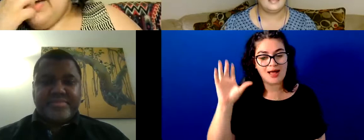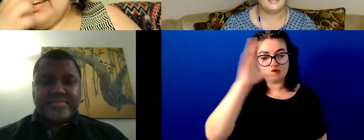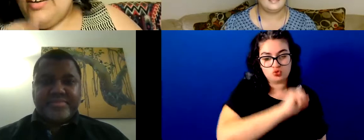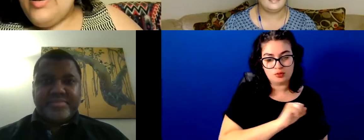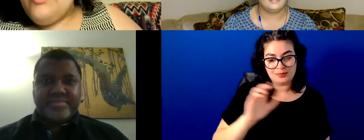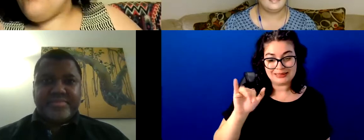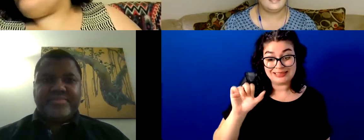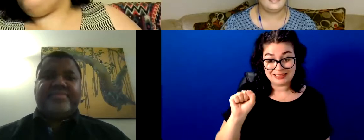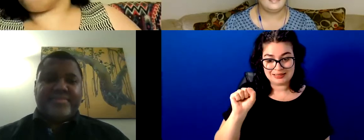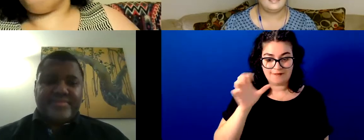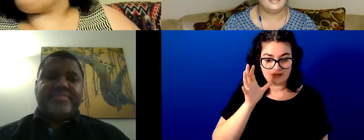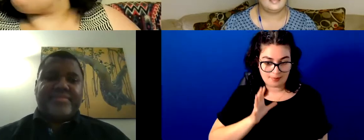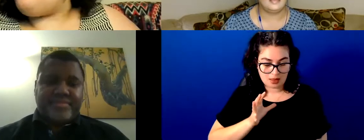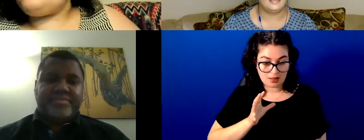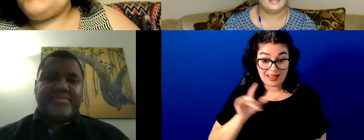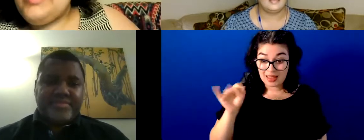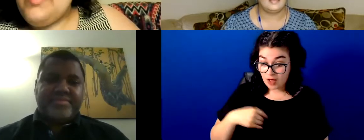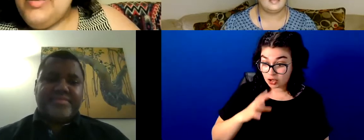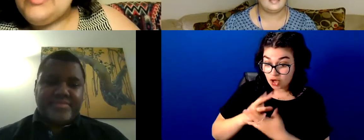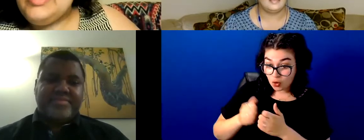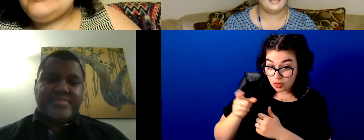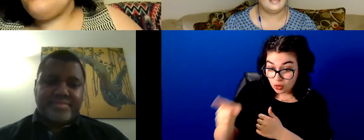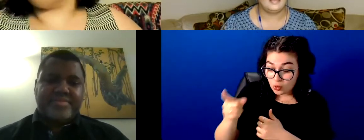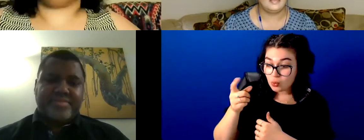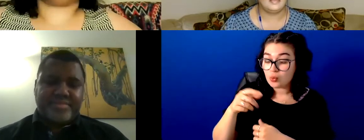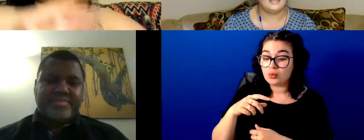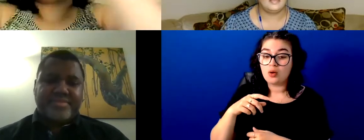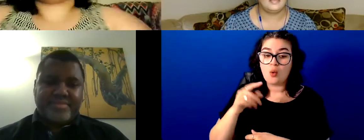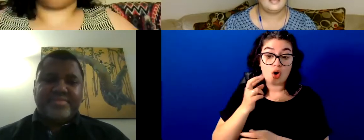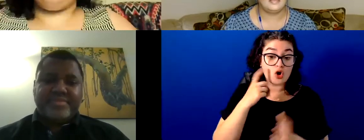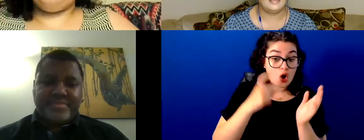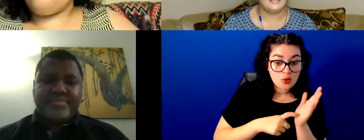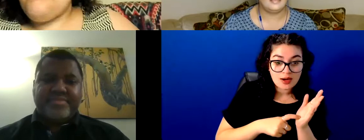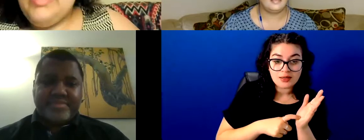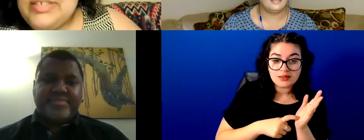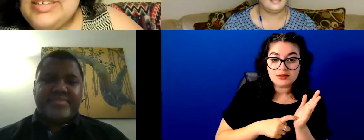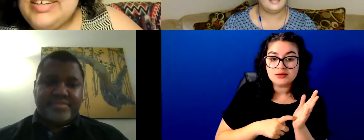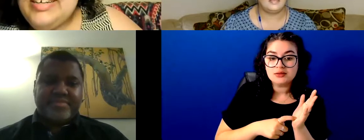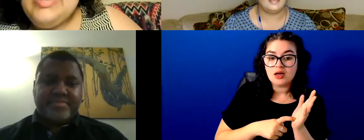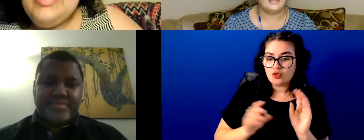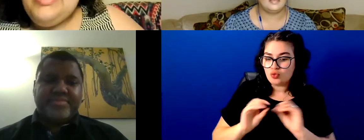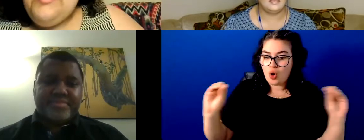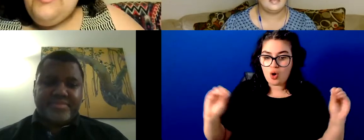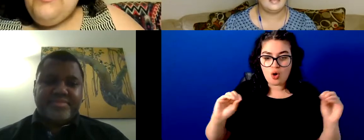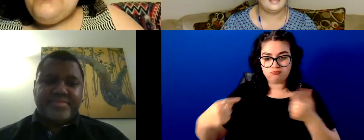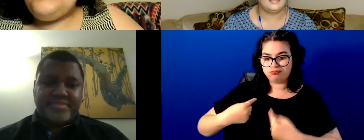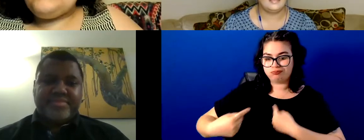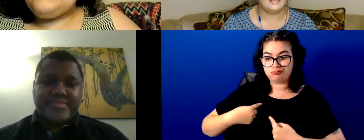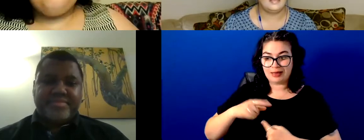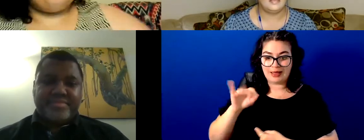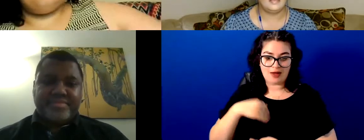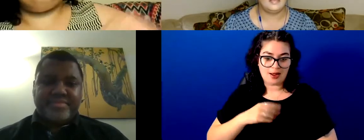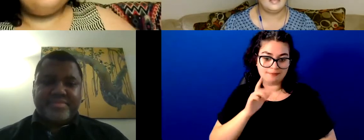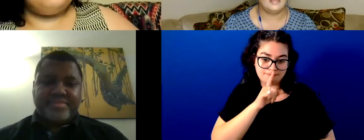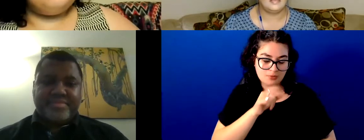I'm non-binary, or tell you, or you found somewhere that I'm intersex, there is no hate around my gender. Because people are just